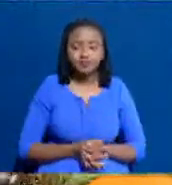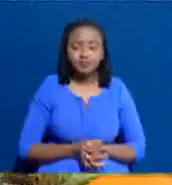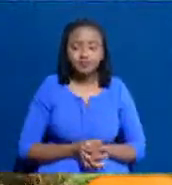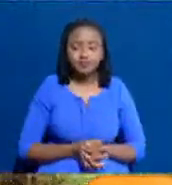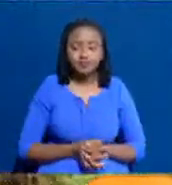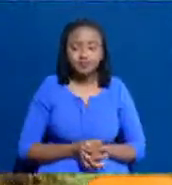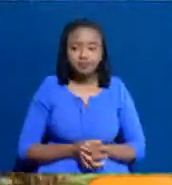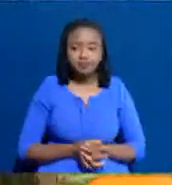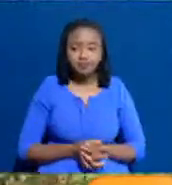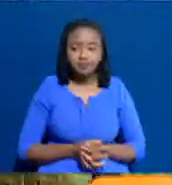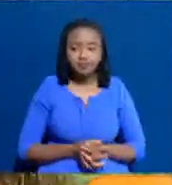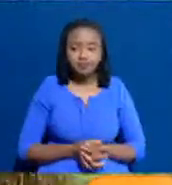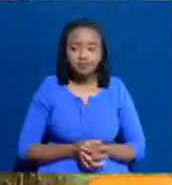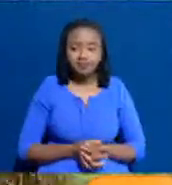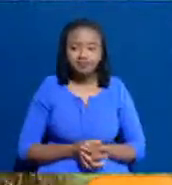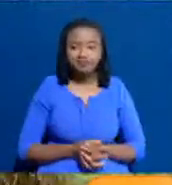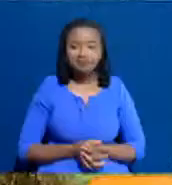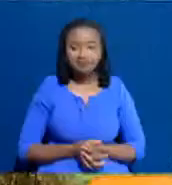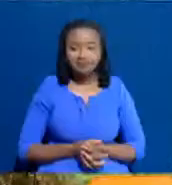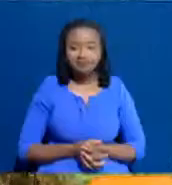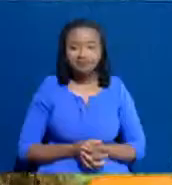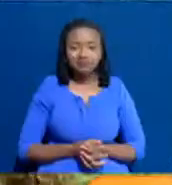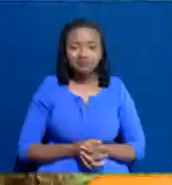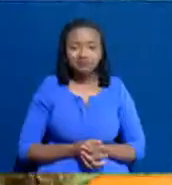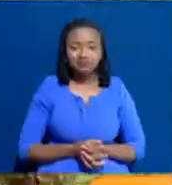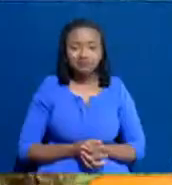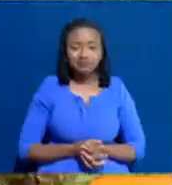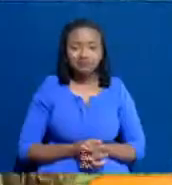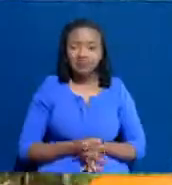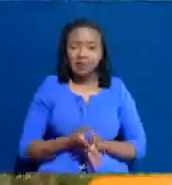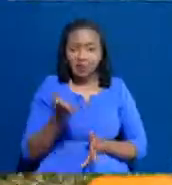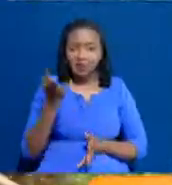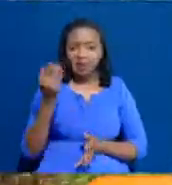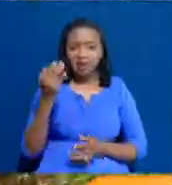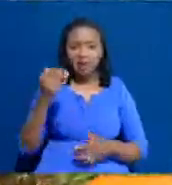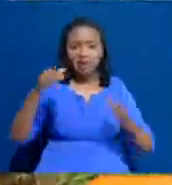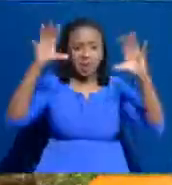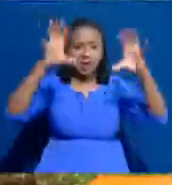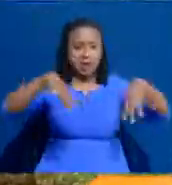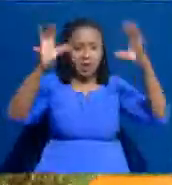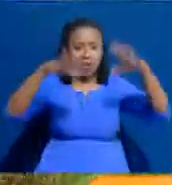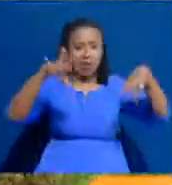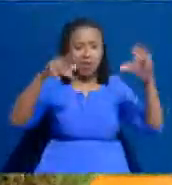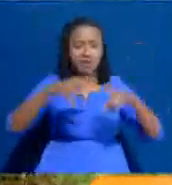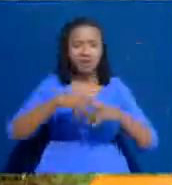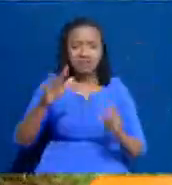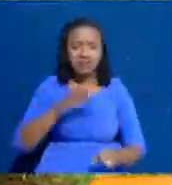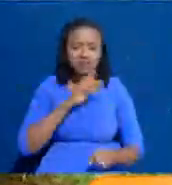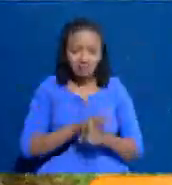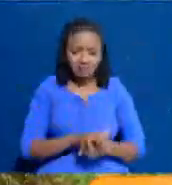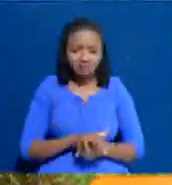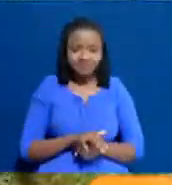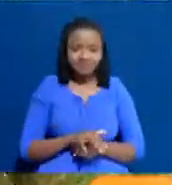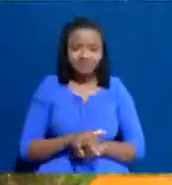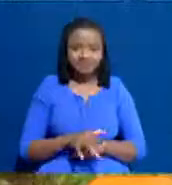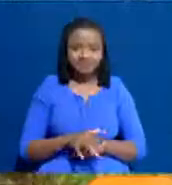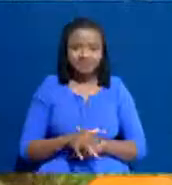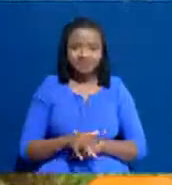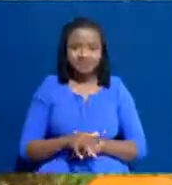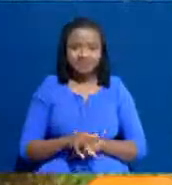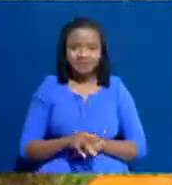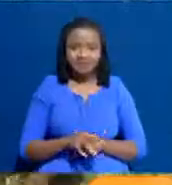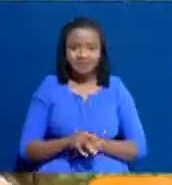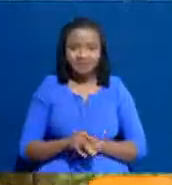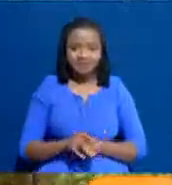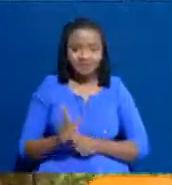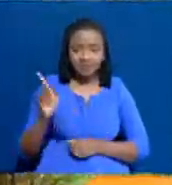A few days before the expected onset of above-average rainfall, this community in Budalangi is hard at work